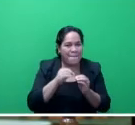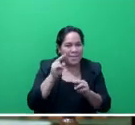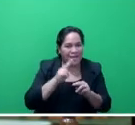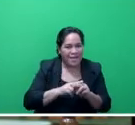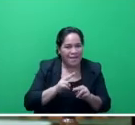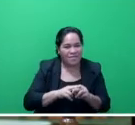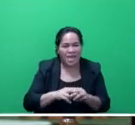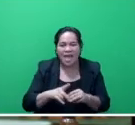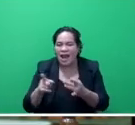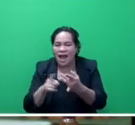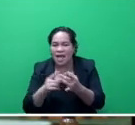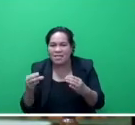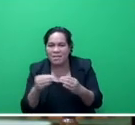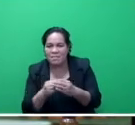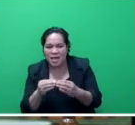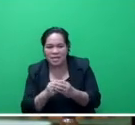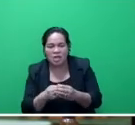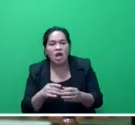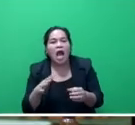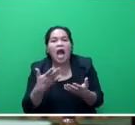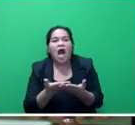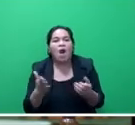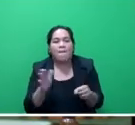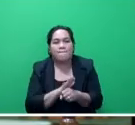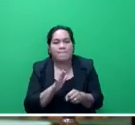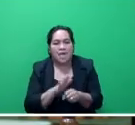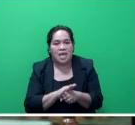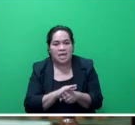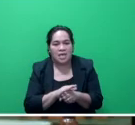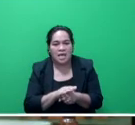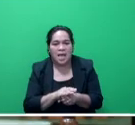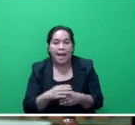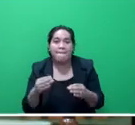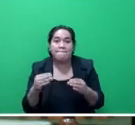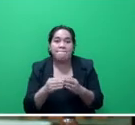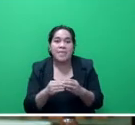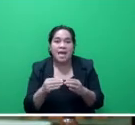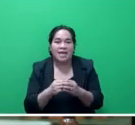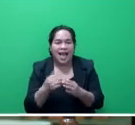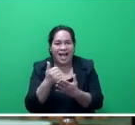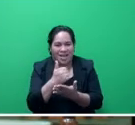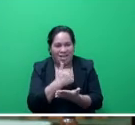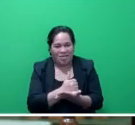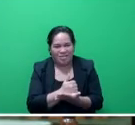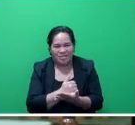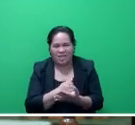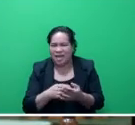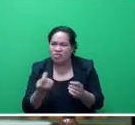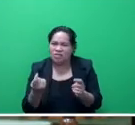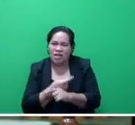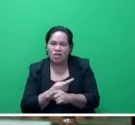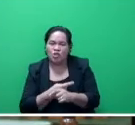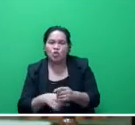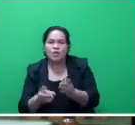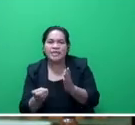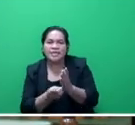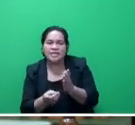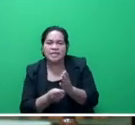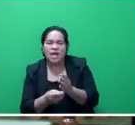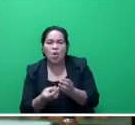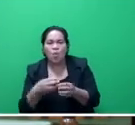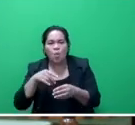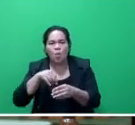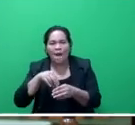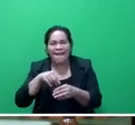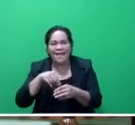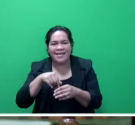to expeditiously make bank accounts interoperable with digital wallets. Mr. Speaker, sir, we need to do a better job